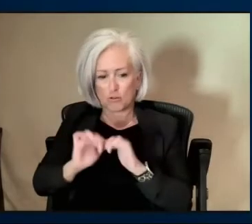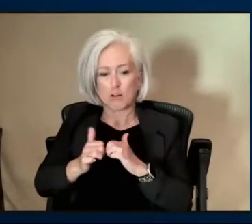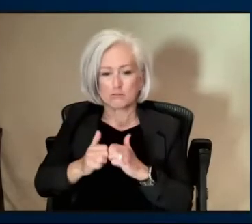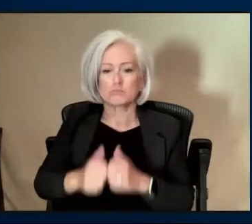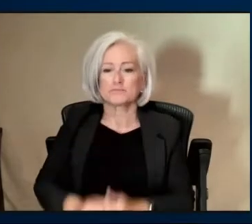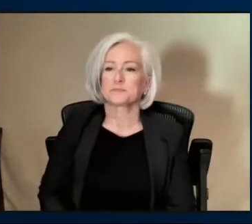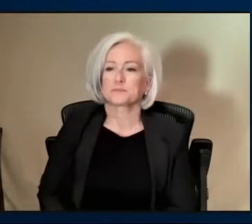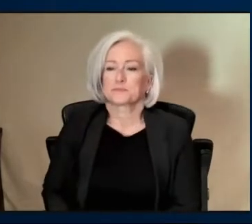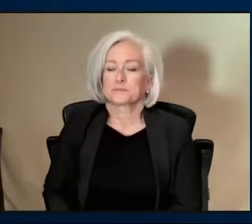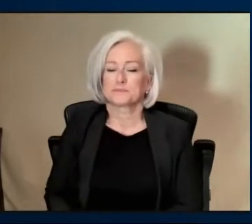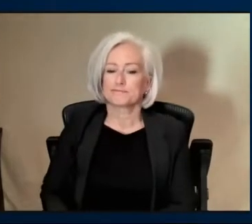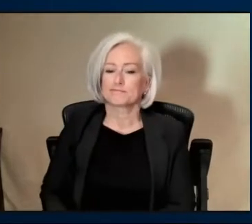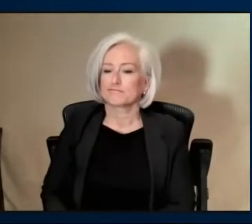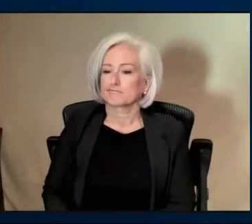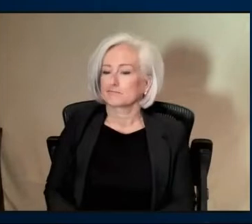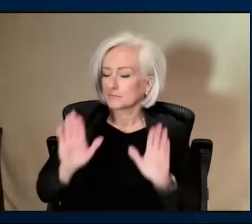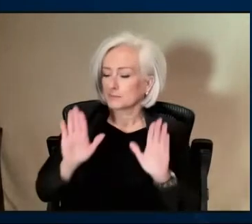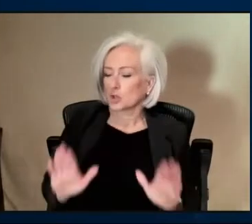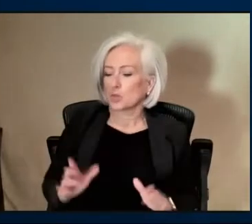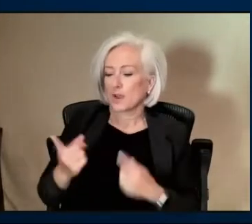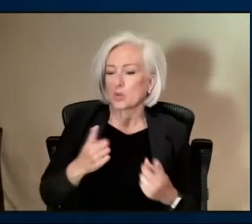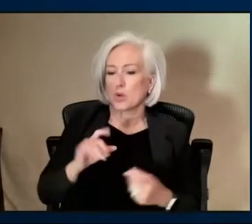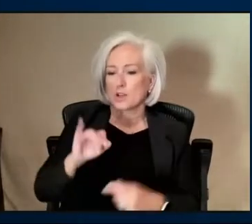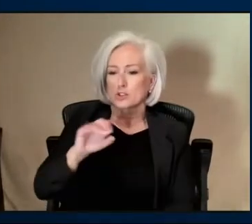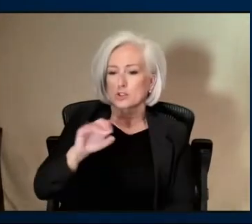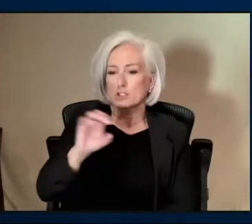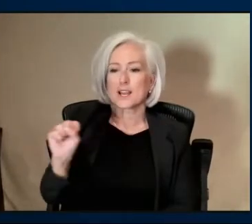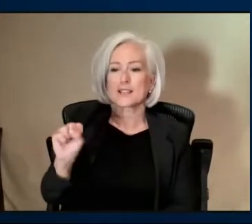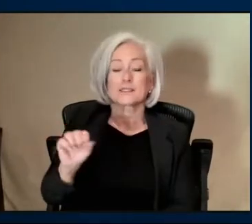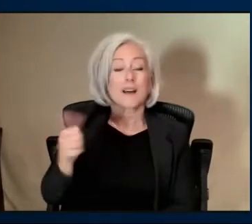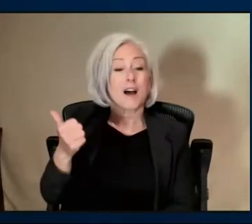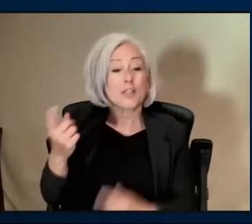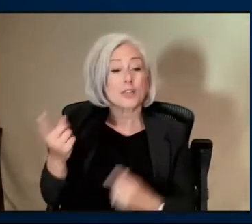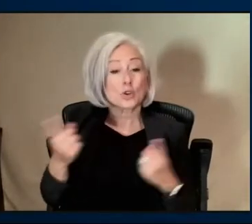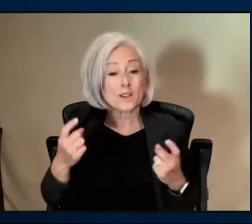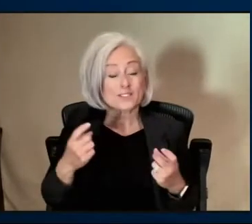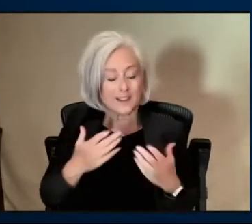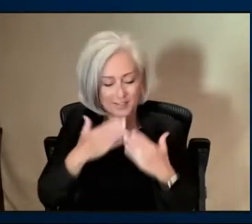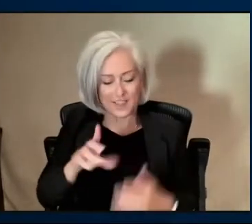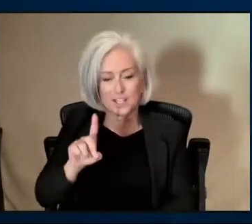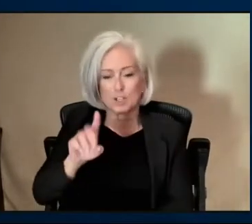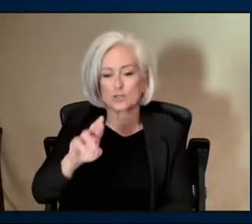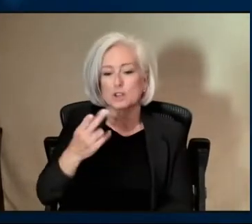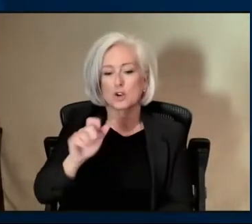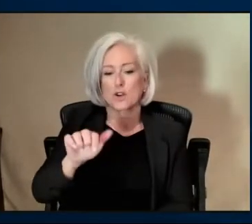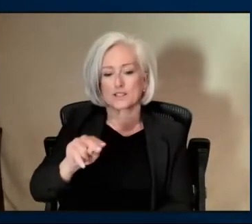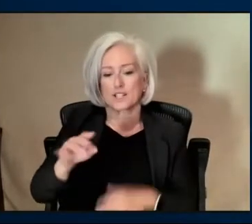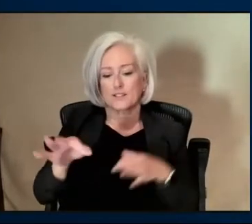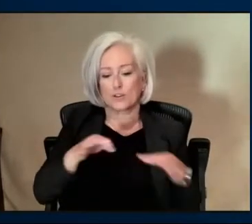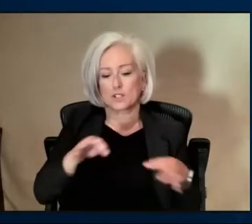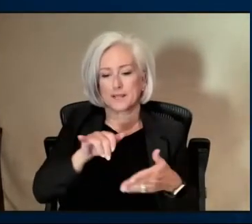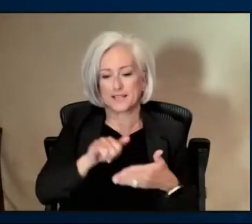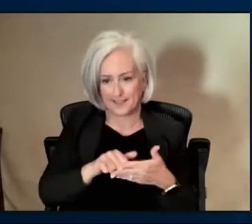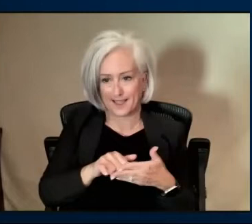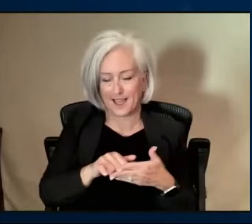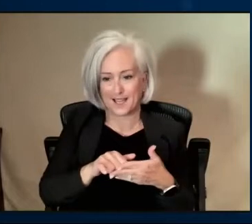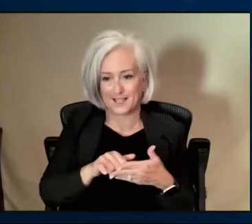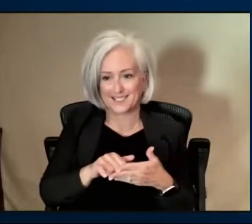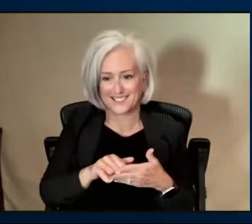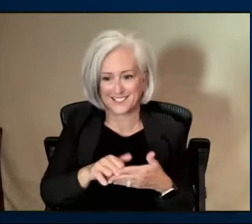Jess, great question. Additional questions? Yeah, we sure did. Thank you, Dr. Harrison, by the way, for explaining things in the way even I can